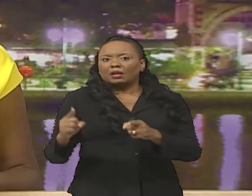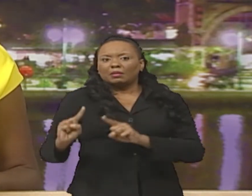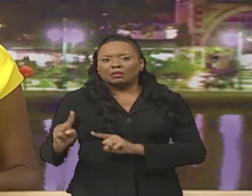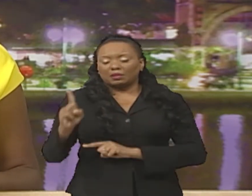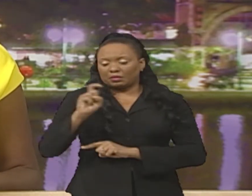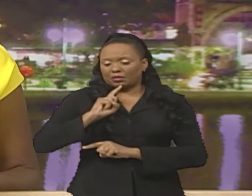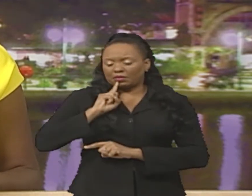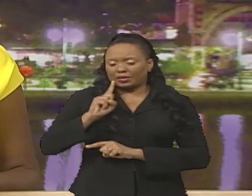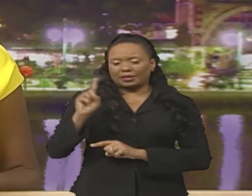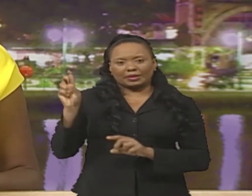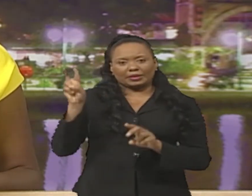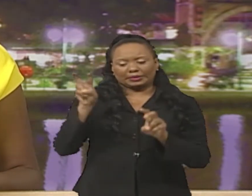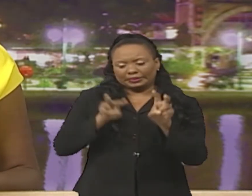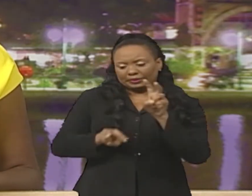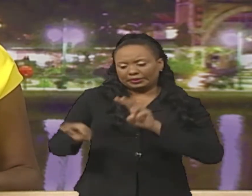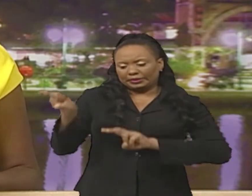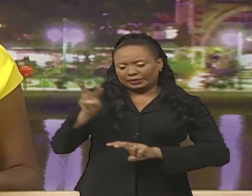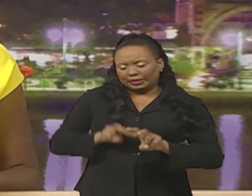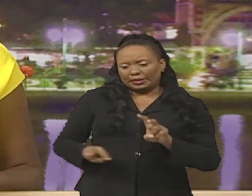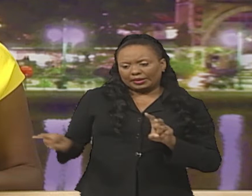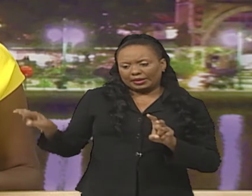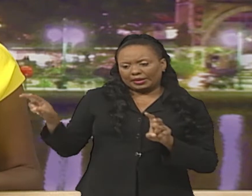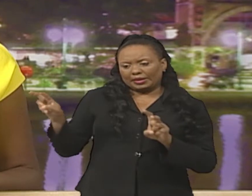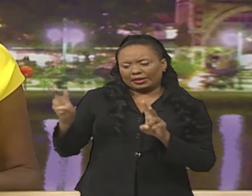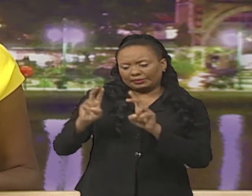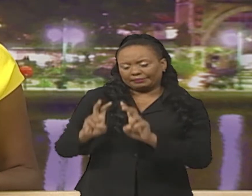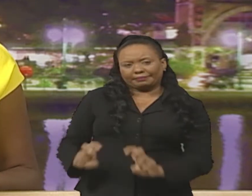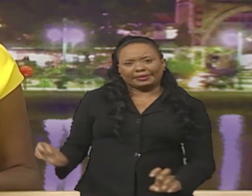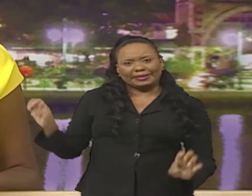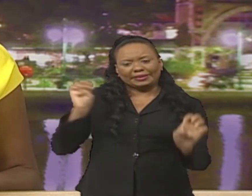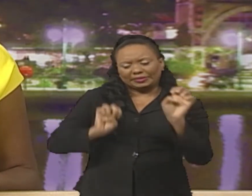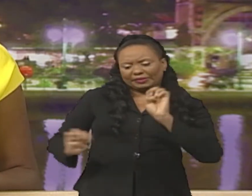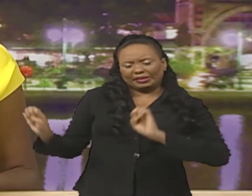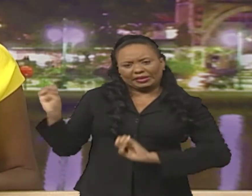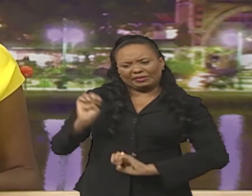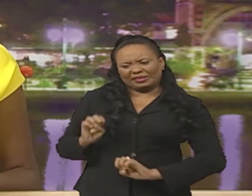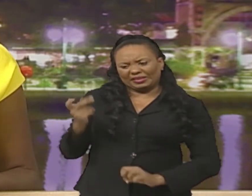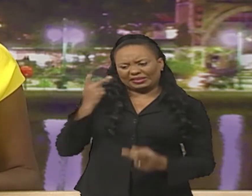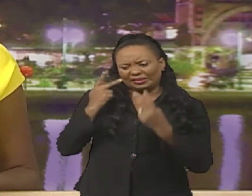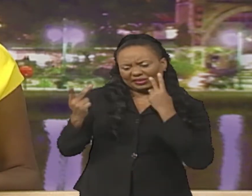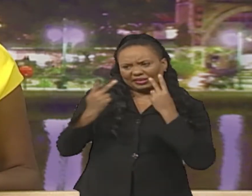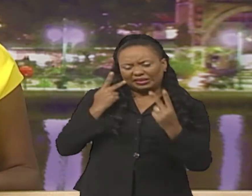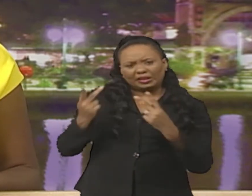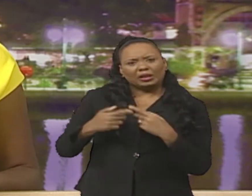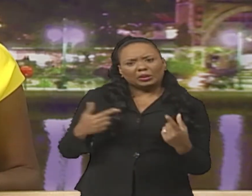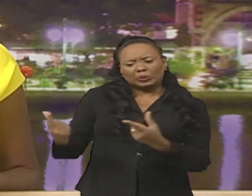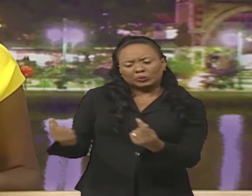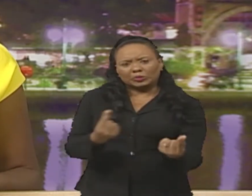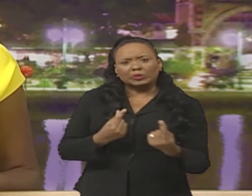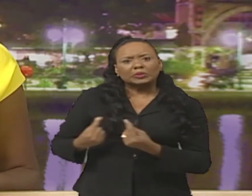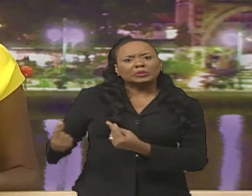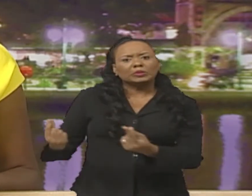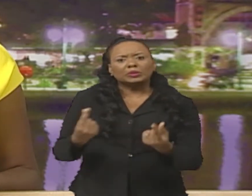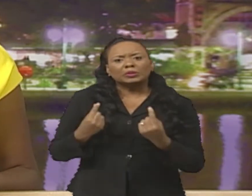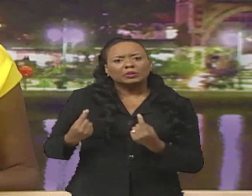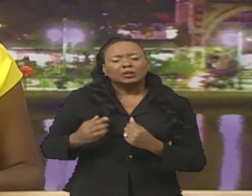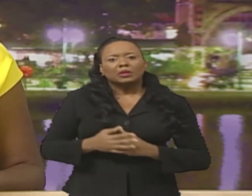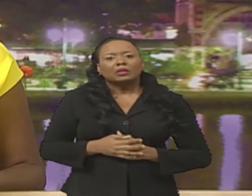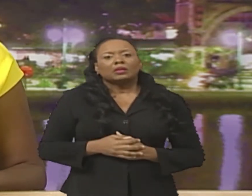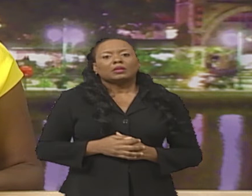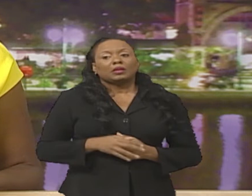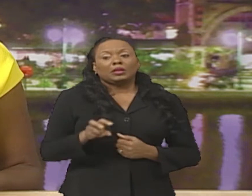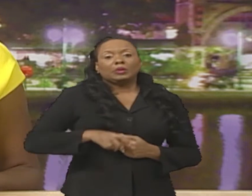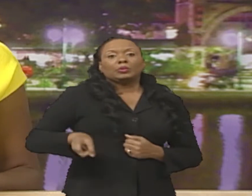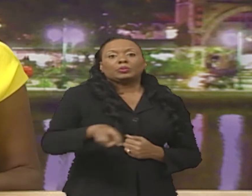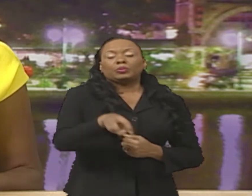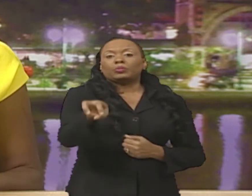was therefore necessary to make the, quote, appropriate diagnosis for the appropriate treatment in terms of the depots.